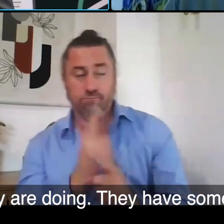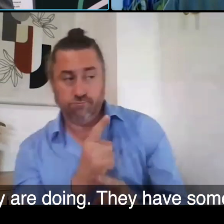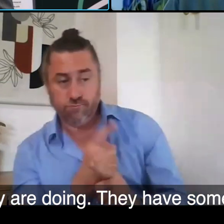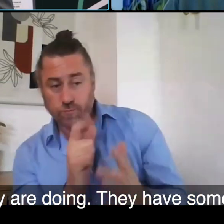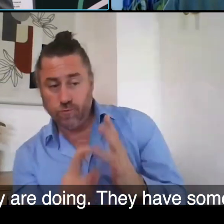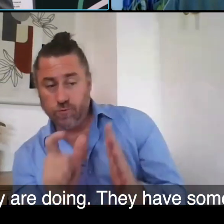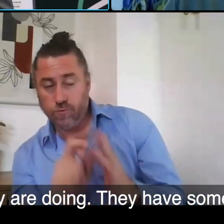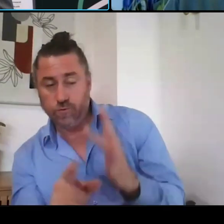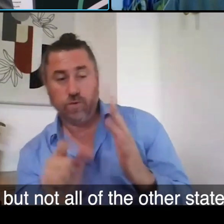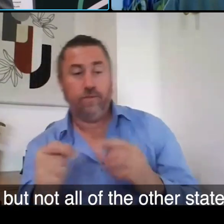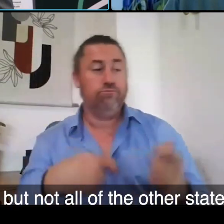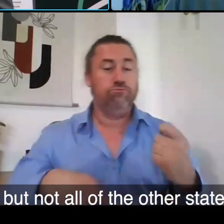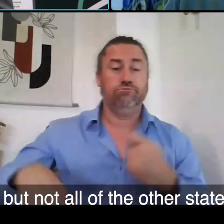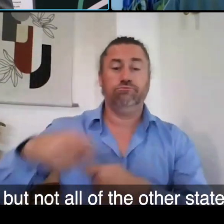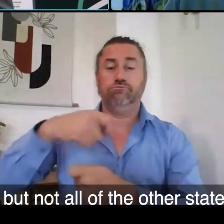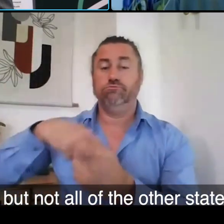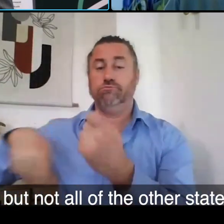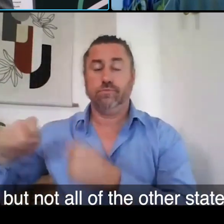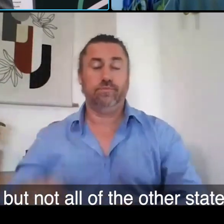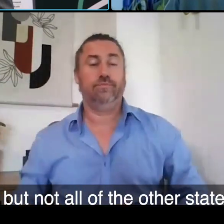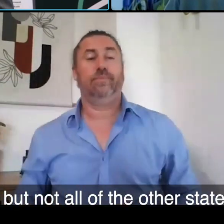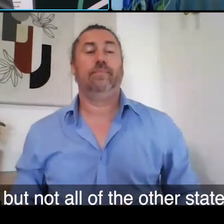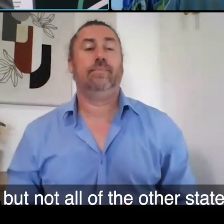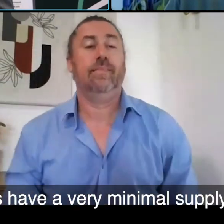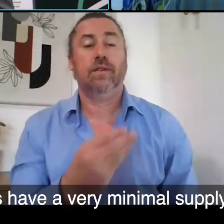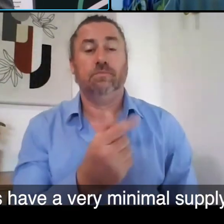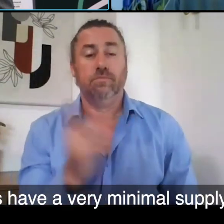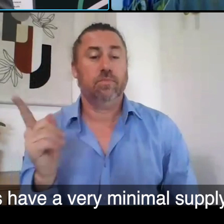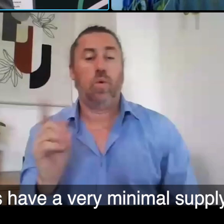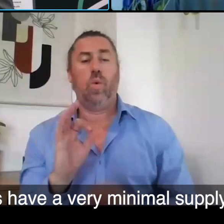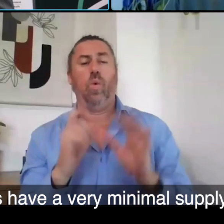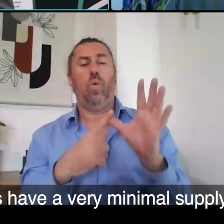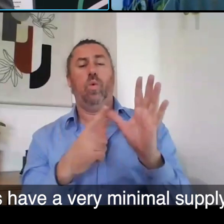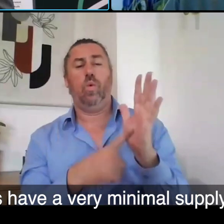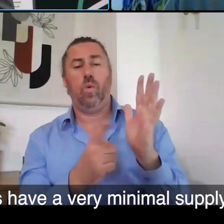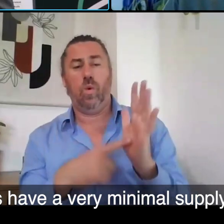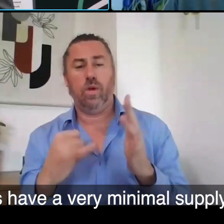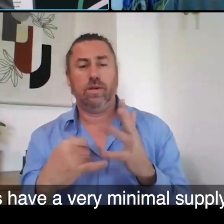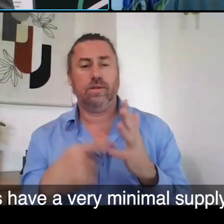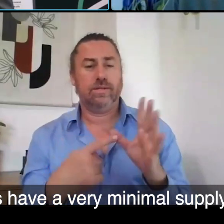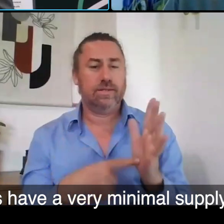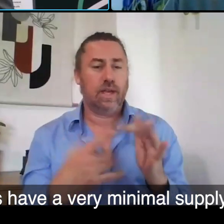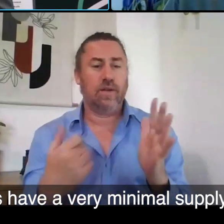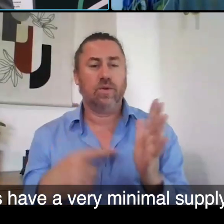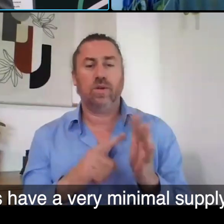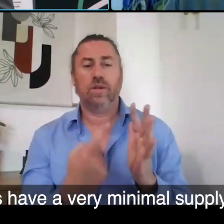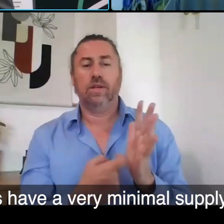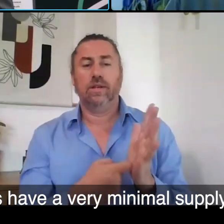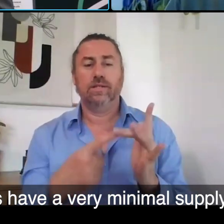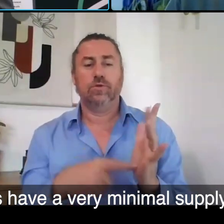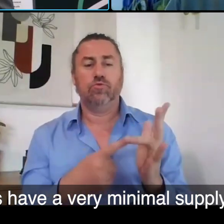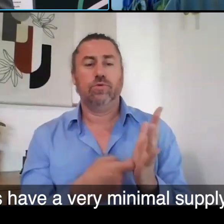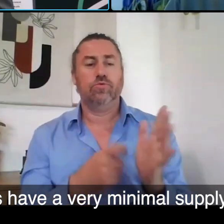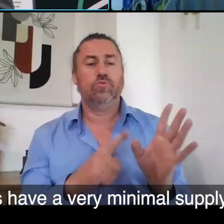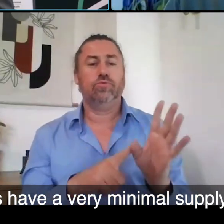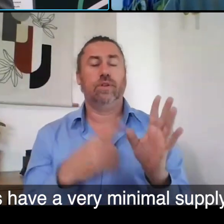supply. Some, but not all, of the other states and territories have a very minimal supply